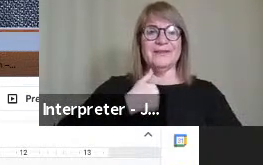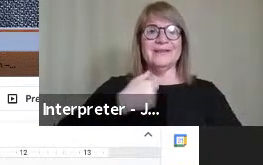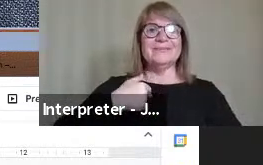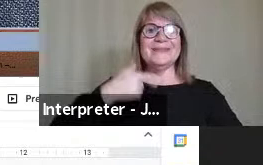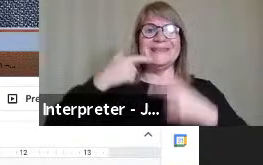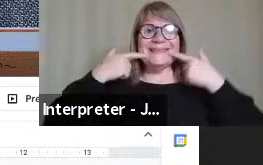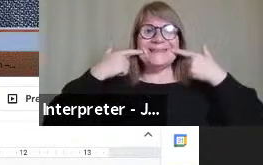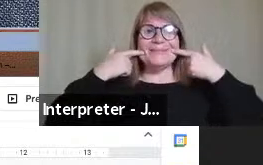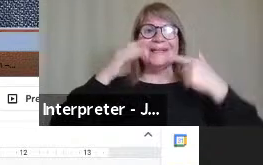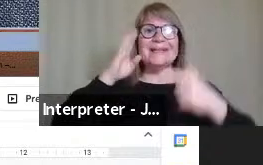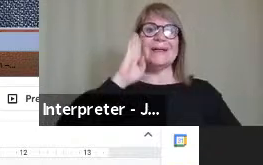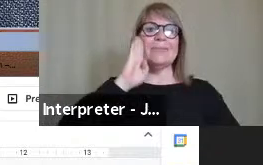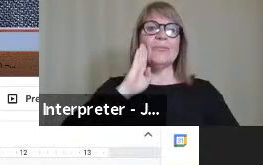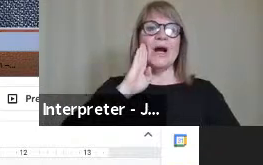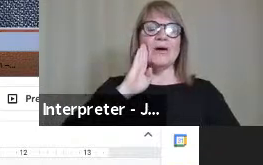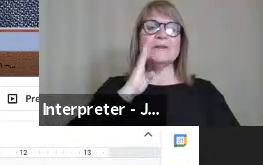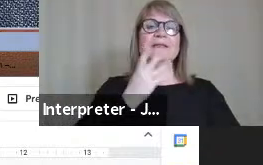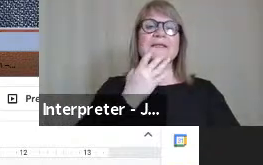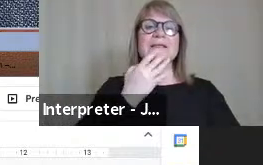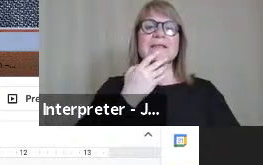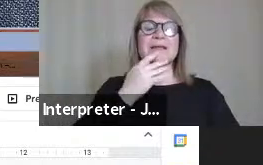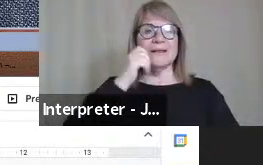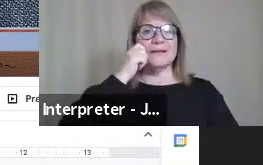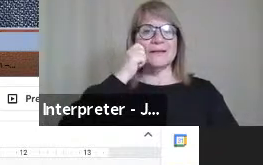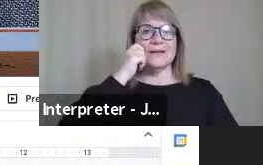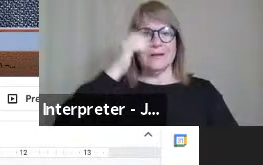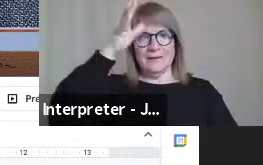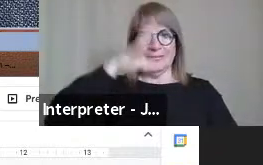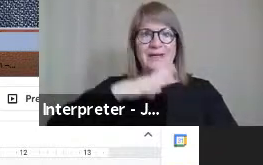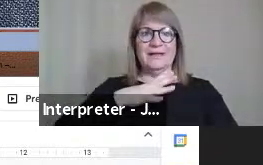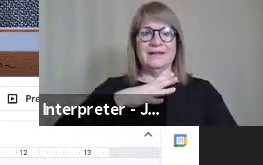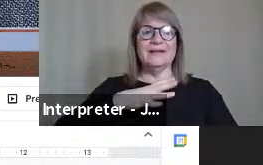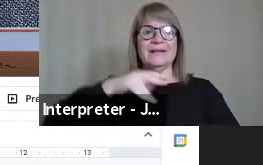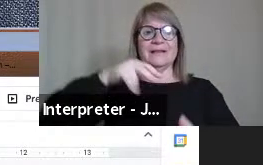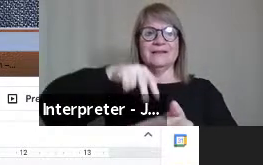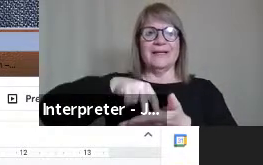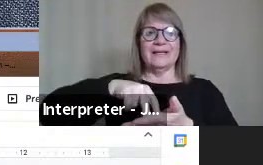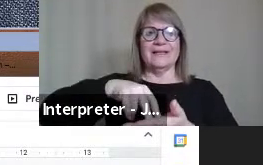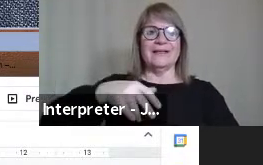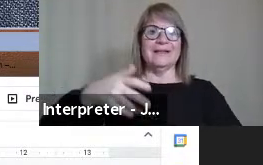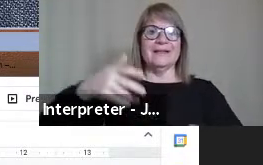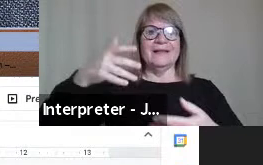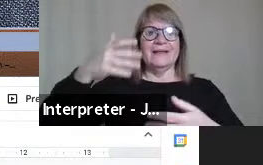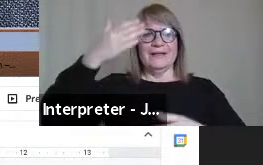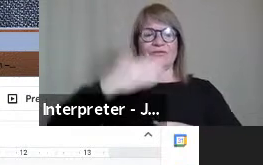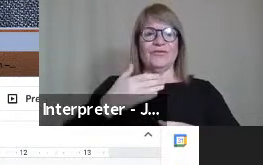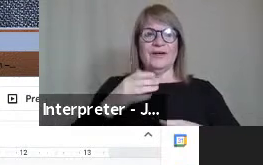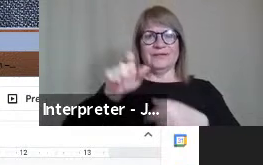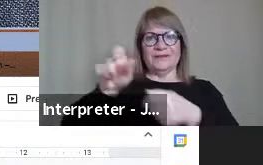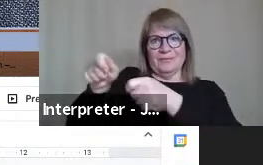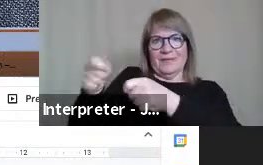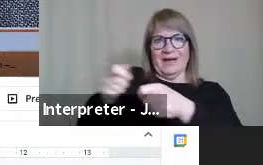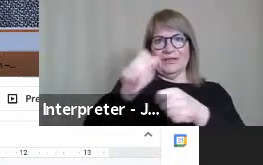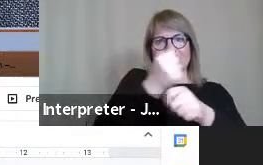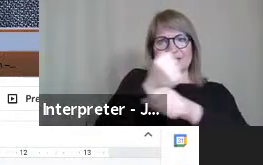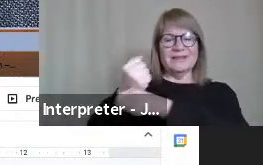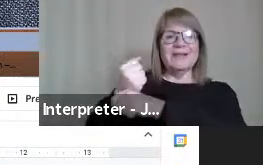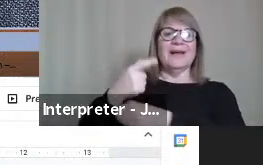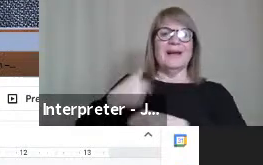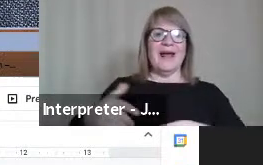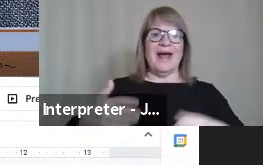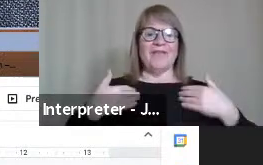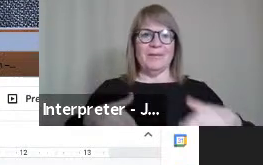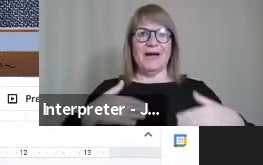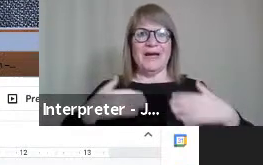brown man standing in my dress blues my military dress blue is in front of a row of lockers and then i'll introduce myself hello my name is nate tilton i'm a